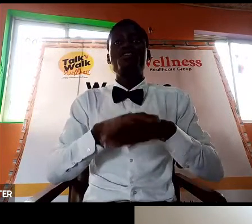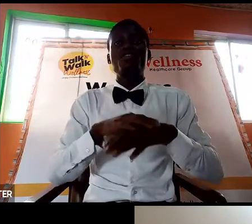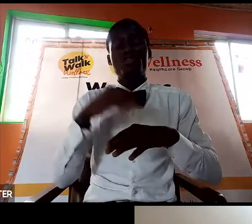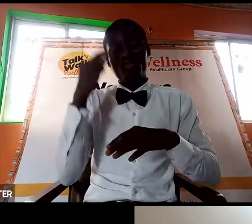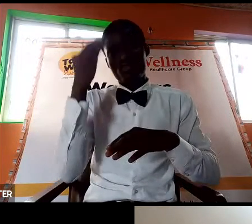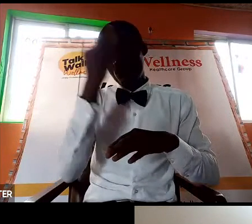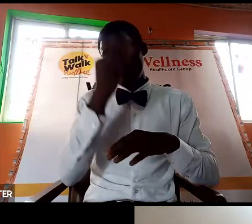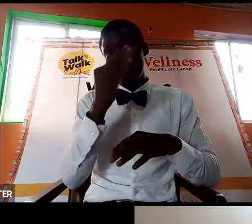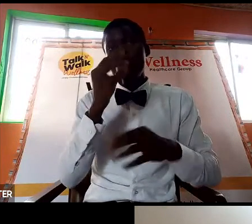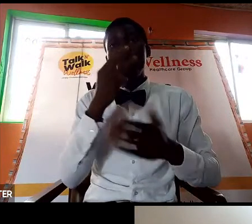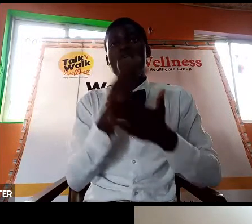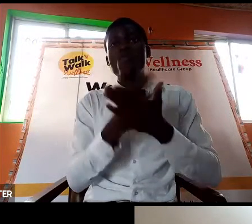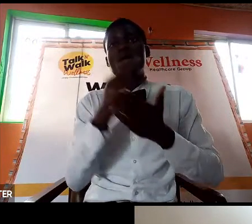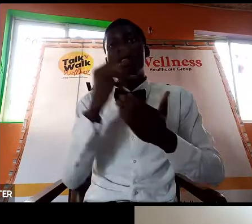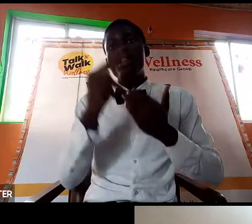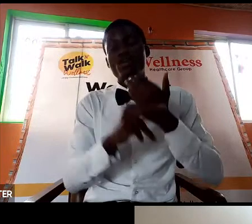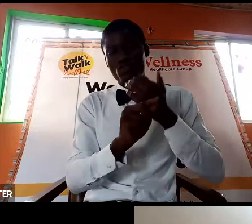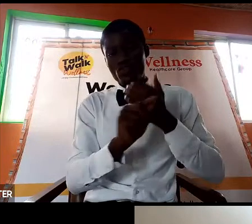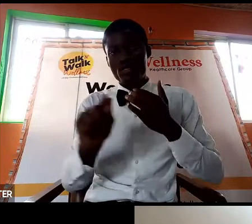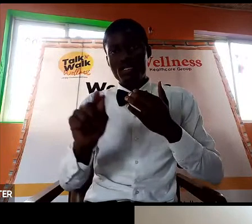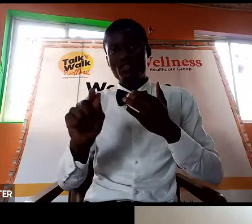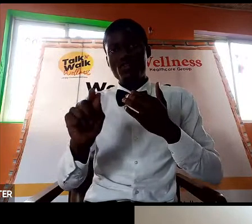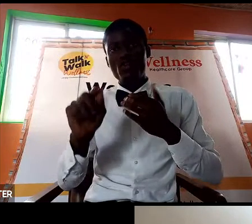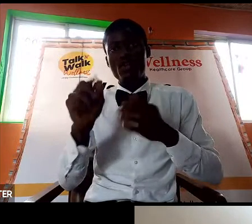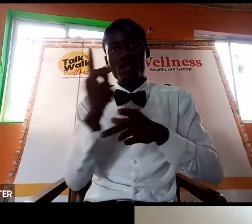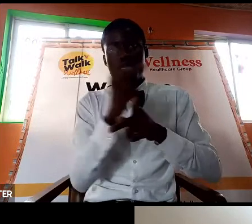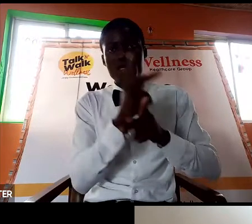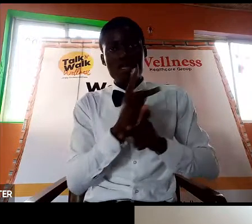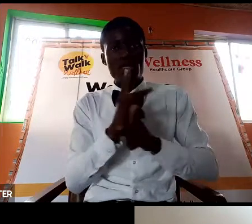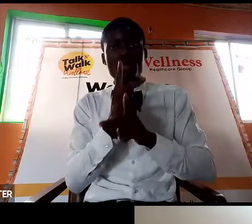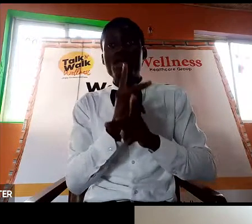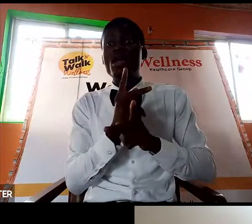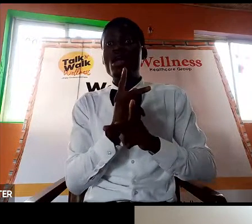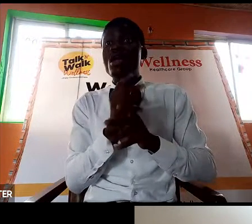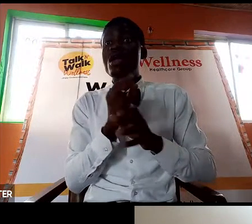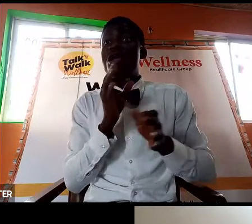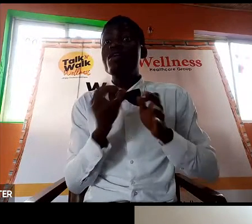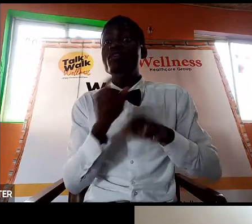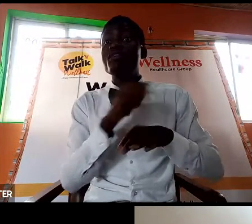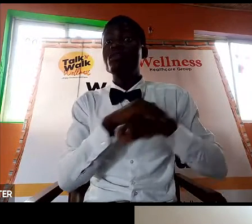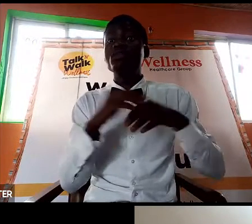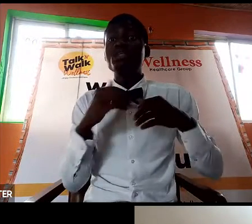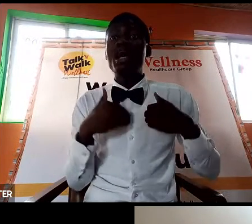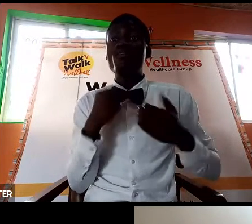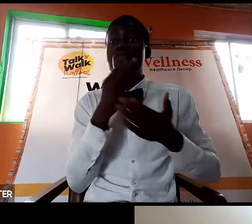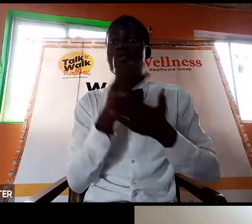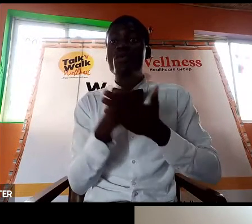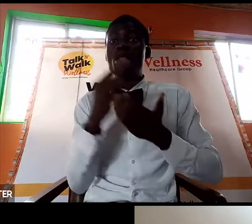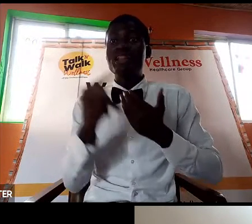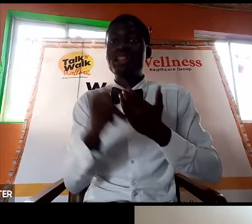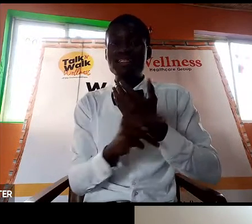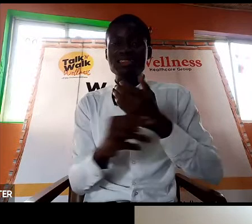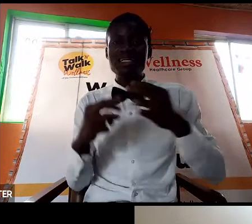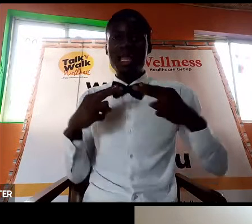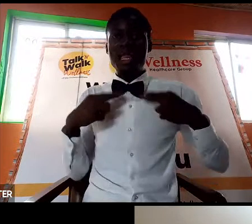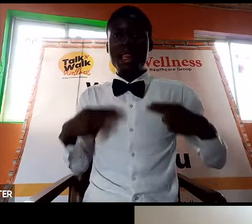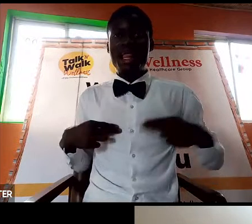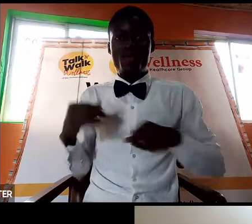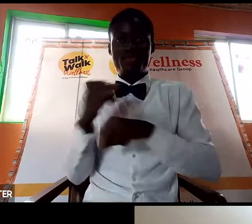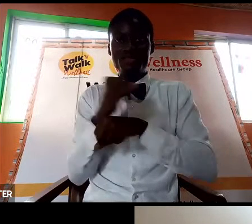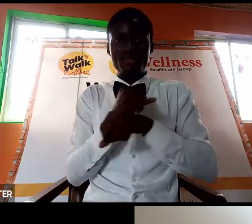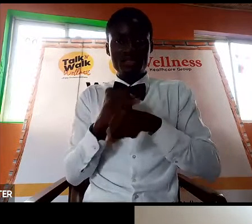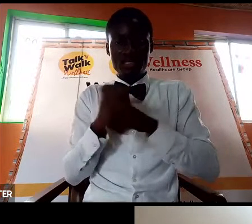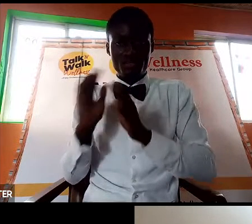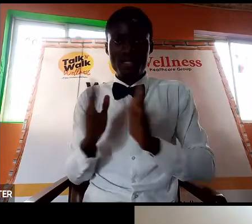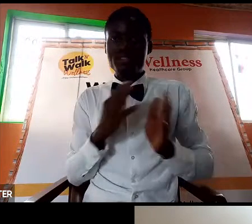wellness_care_care. Follow us on our social media pages. And if you don't have a wellness health insurance cover plan, you might be missing. Health insurance